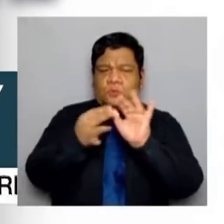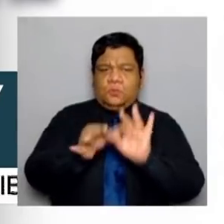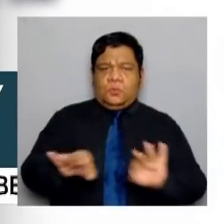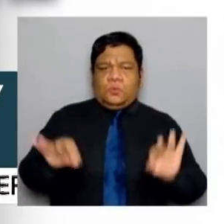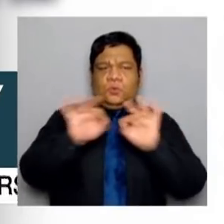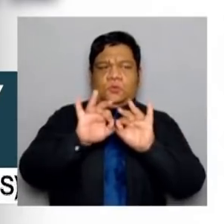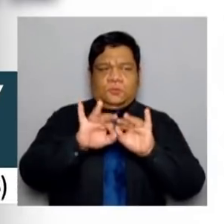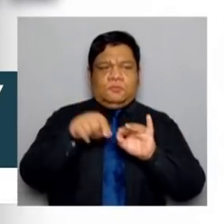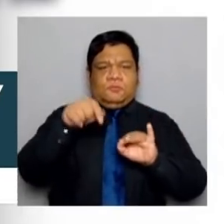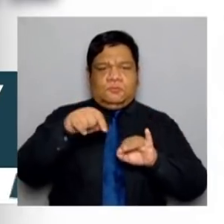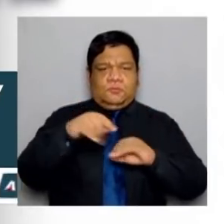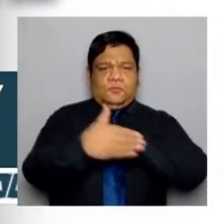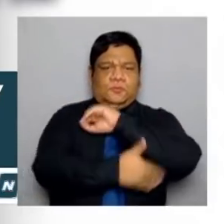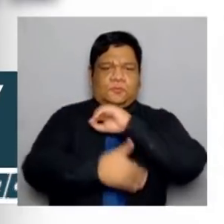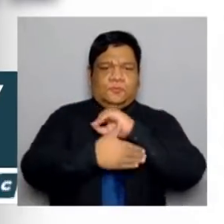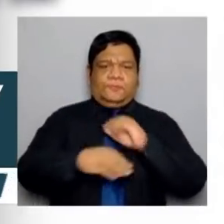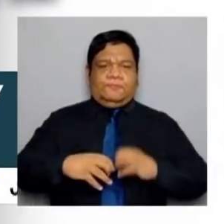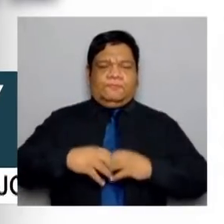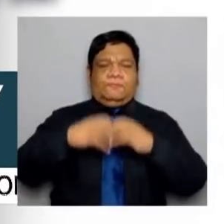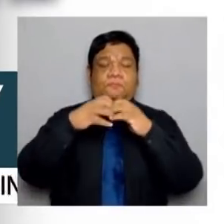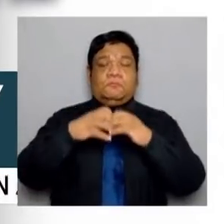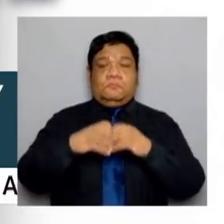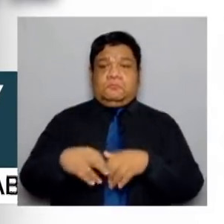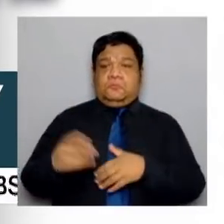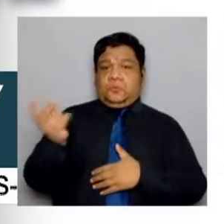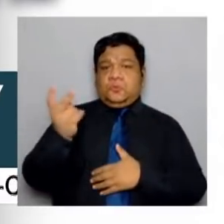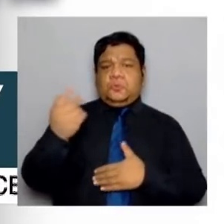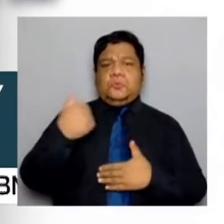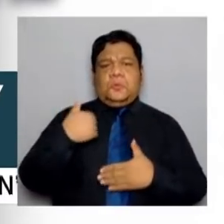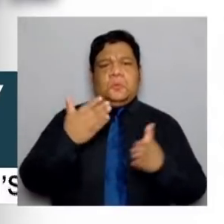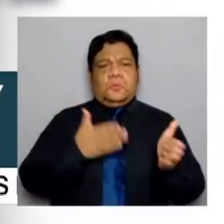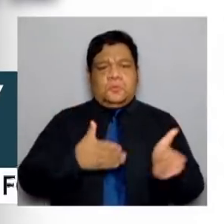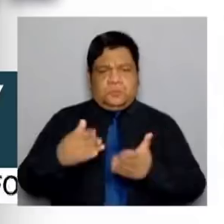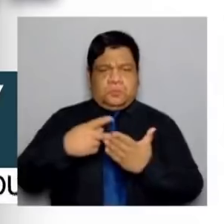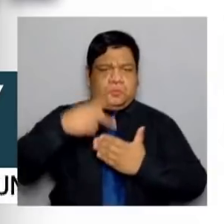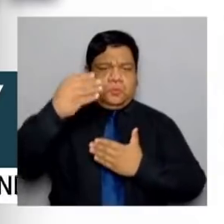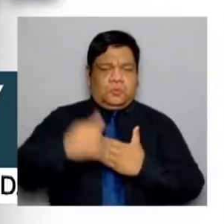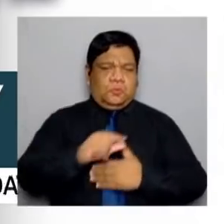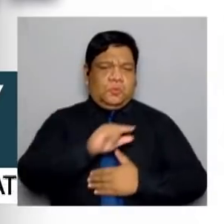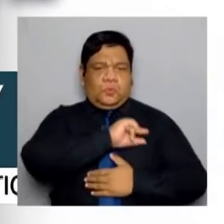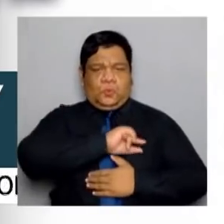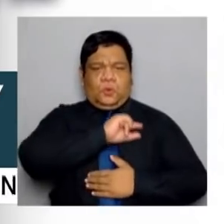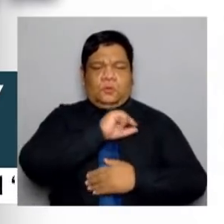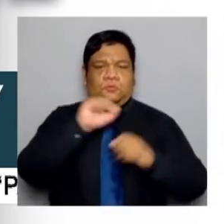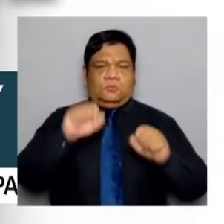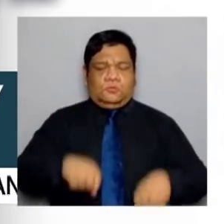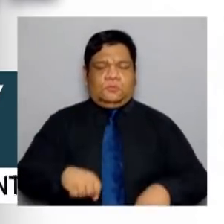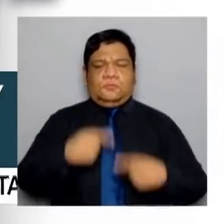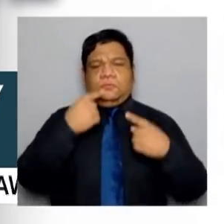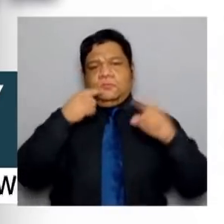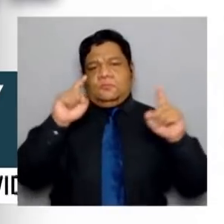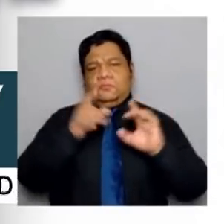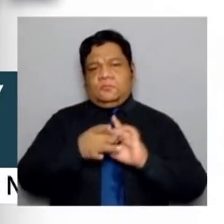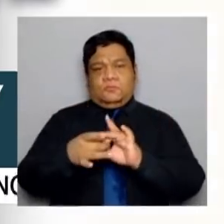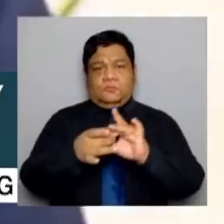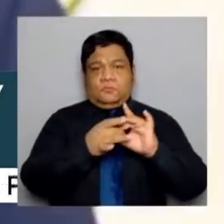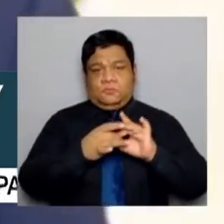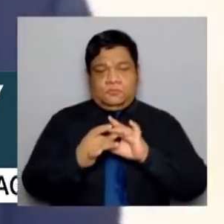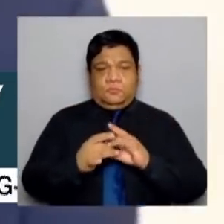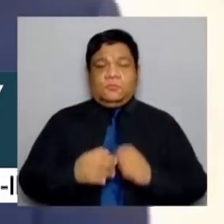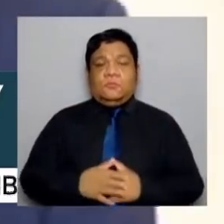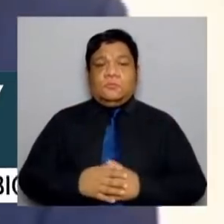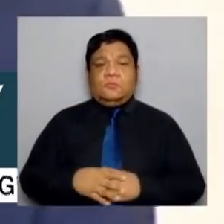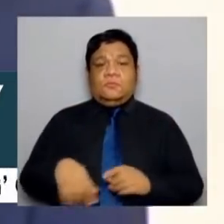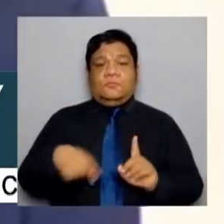He also believes the two have the platform and qualifications needed to achieve that unity. Manny Villar's son,